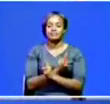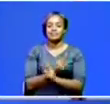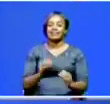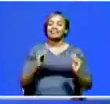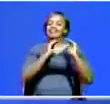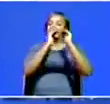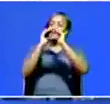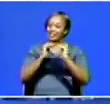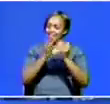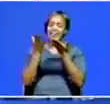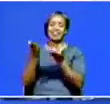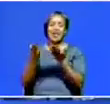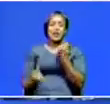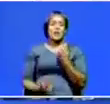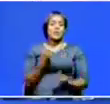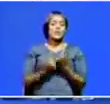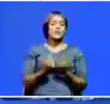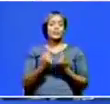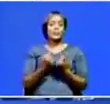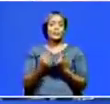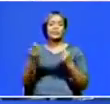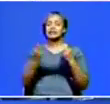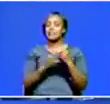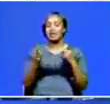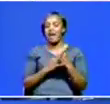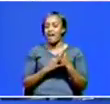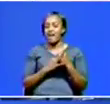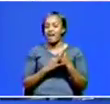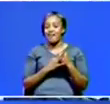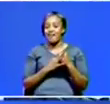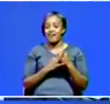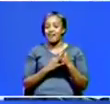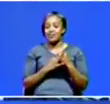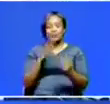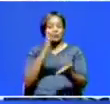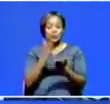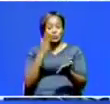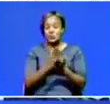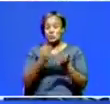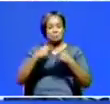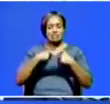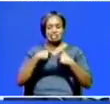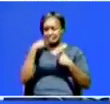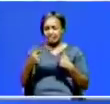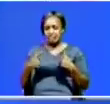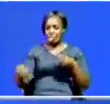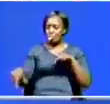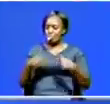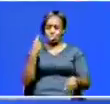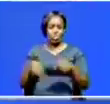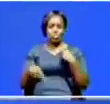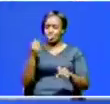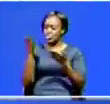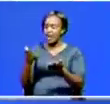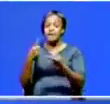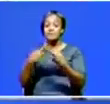imewaka moto Kibira. Sasa mimi nasema kweli kulikuwa vurugu kidogo kidogo, lakini ukiangalia ni viongozi walikuwa